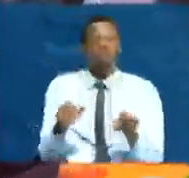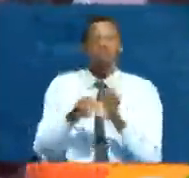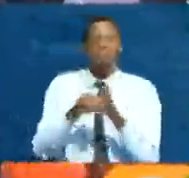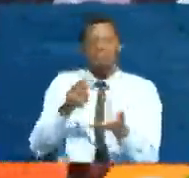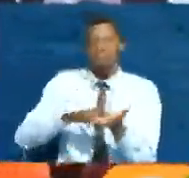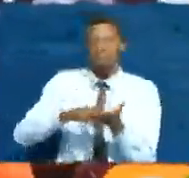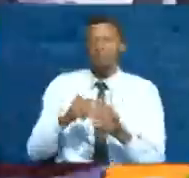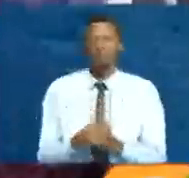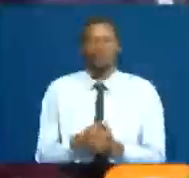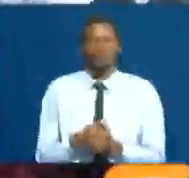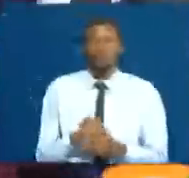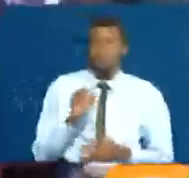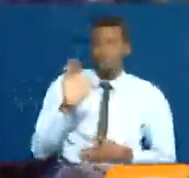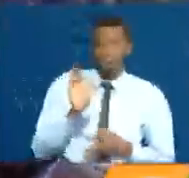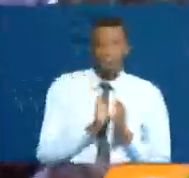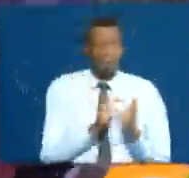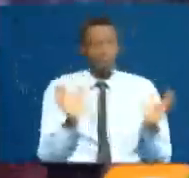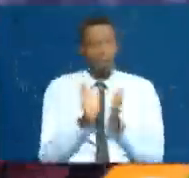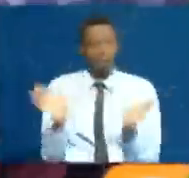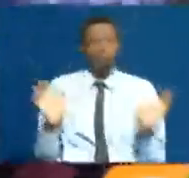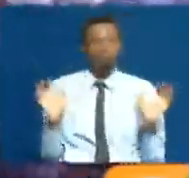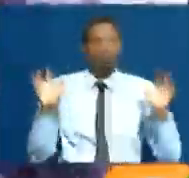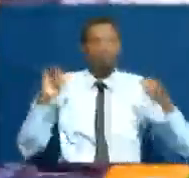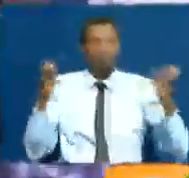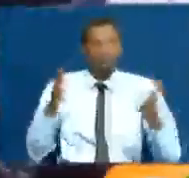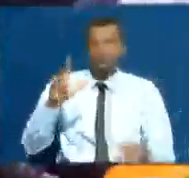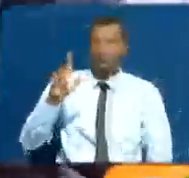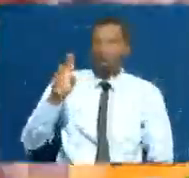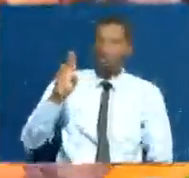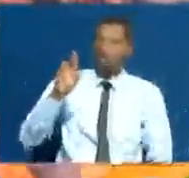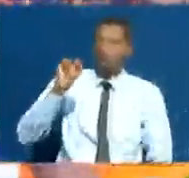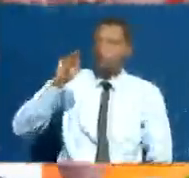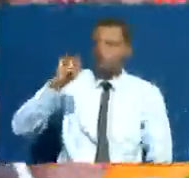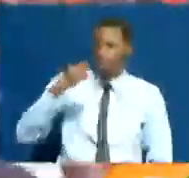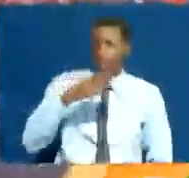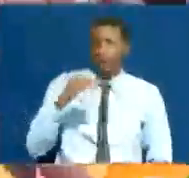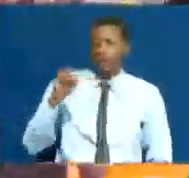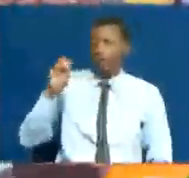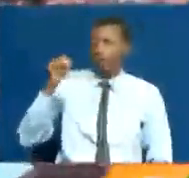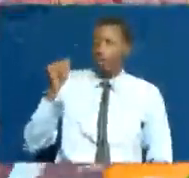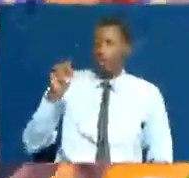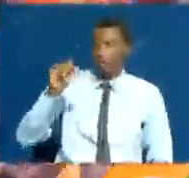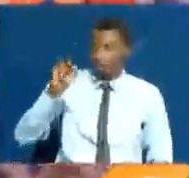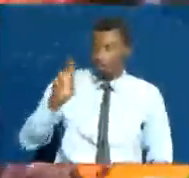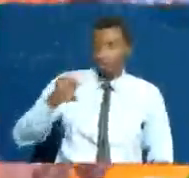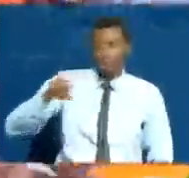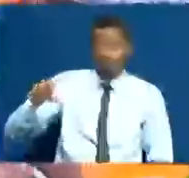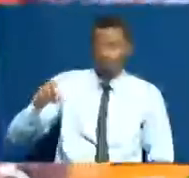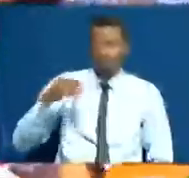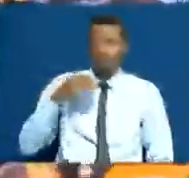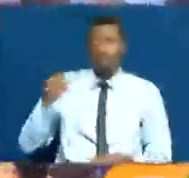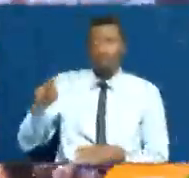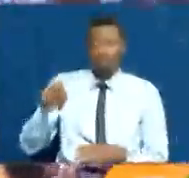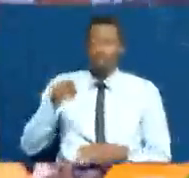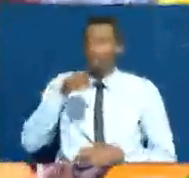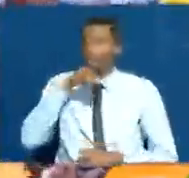driveing public rallies in lambi and shinyalu constituency provided a backdrop for the odm boss to hit out at